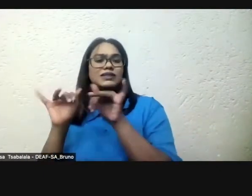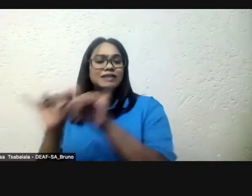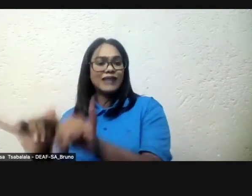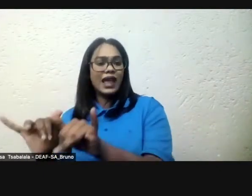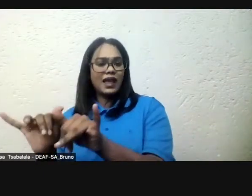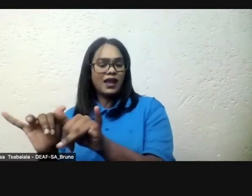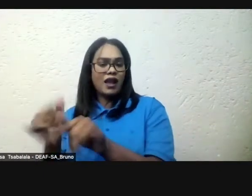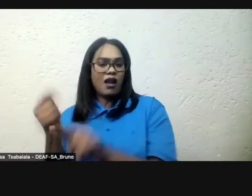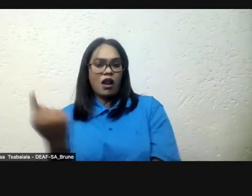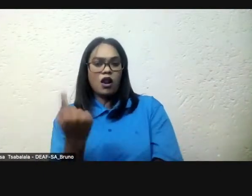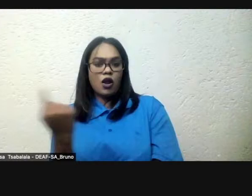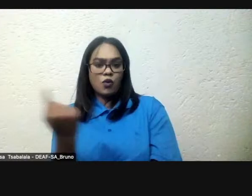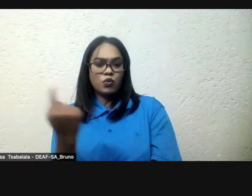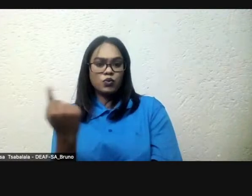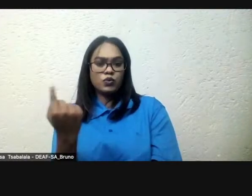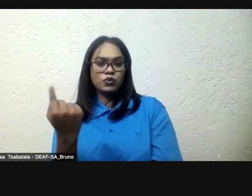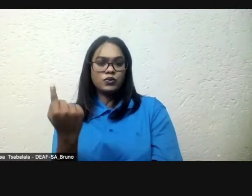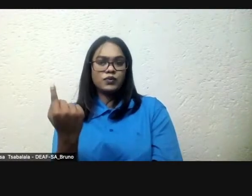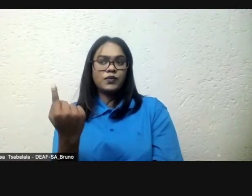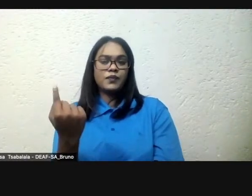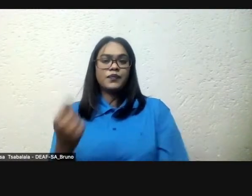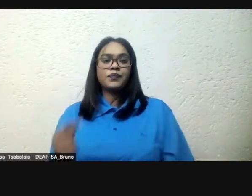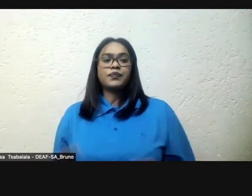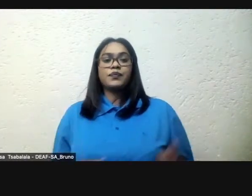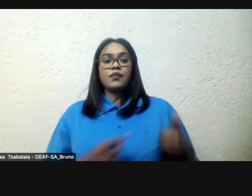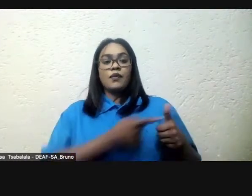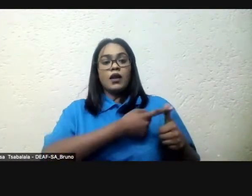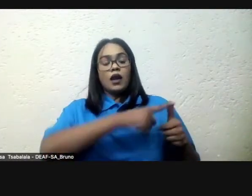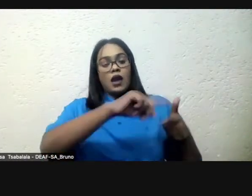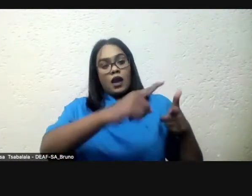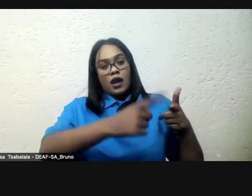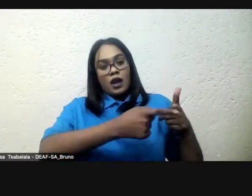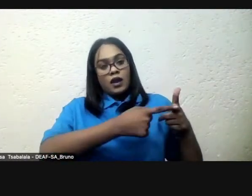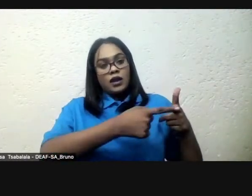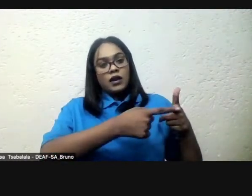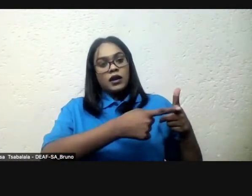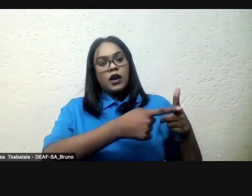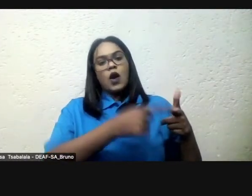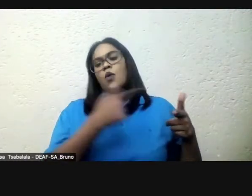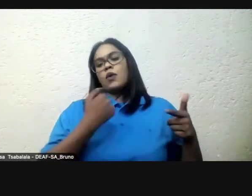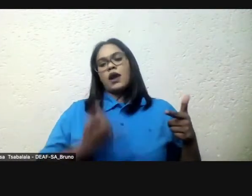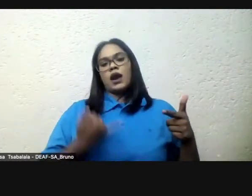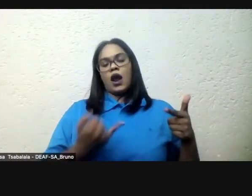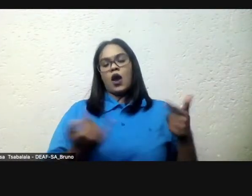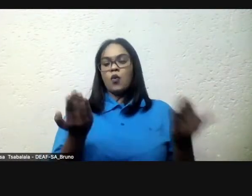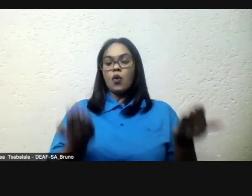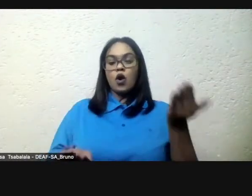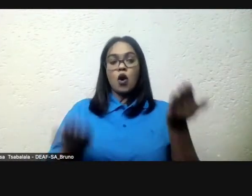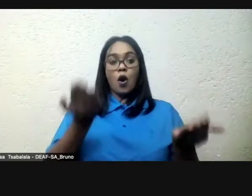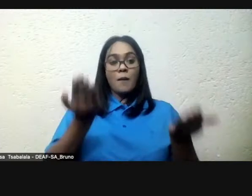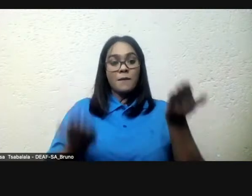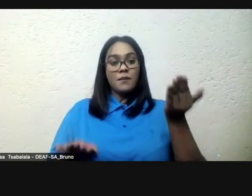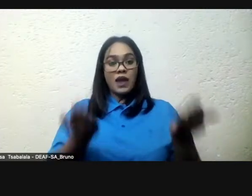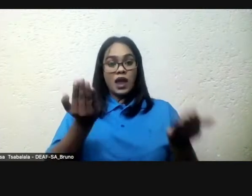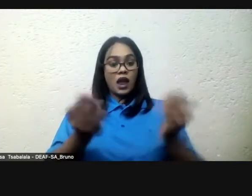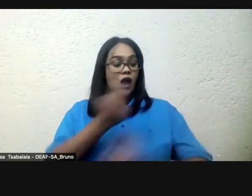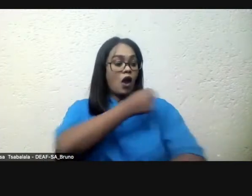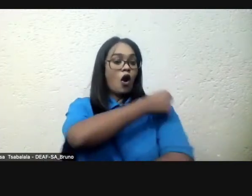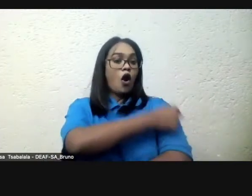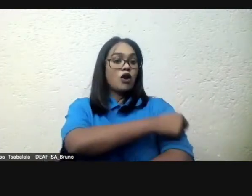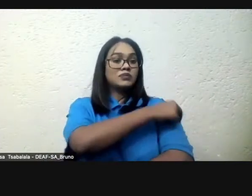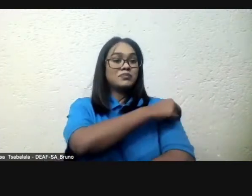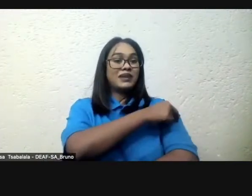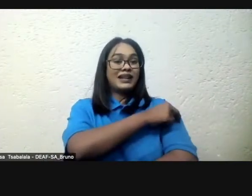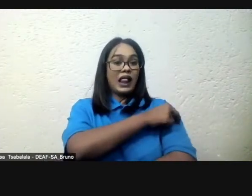from AFP. When you compare the current hospitalizations to lagged cases from first